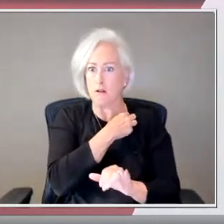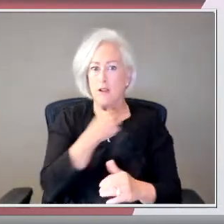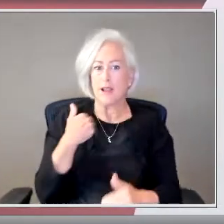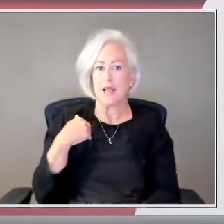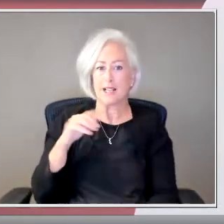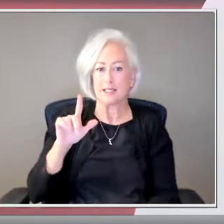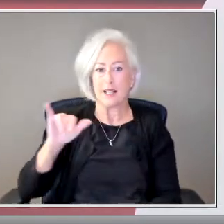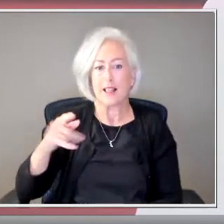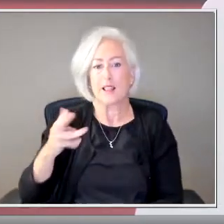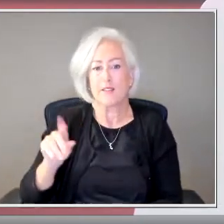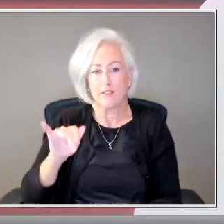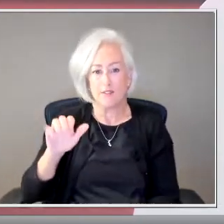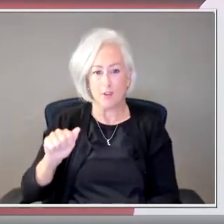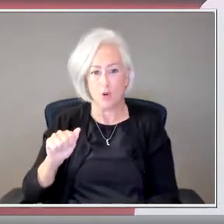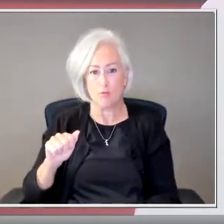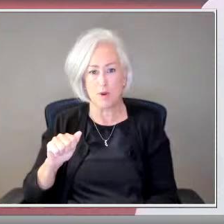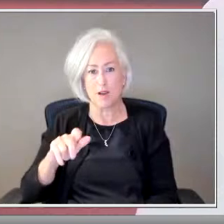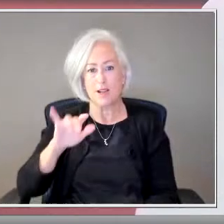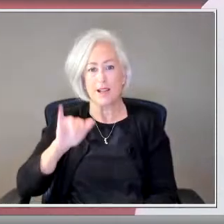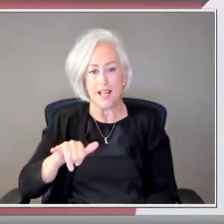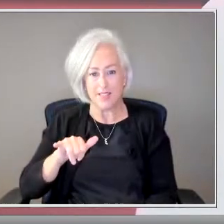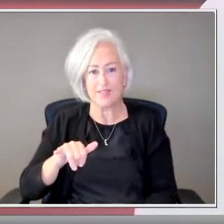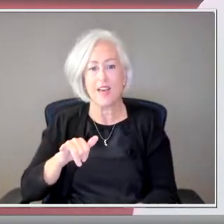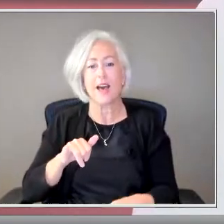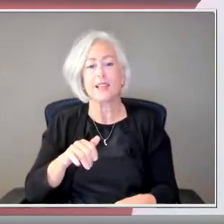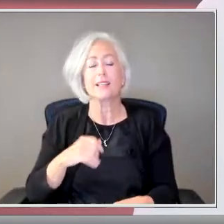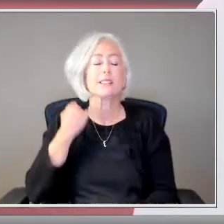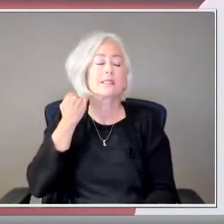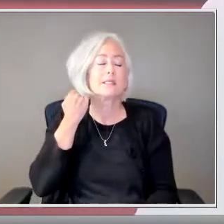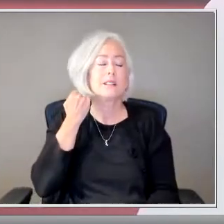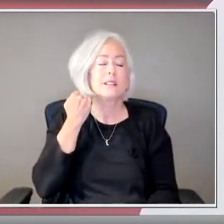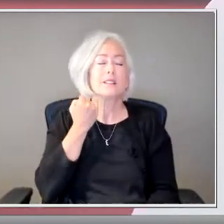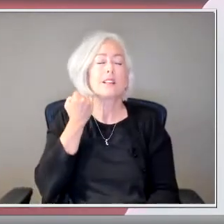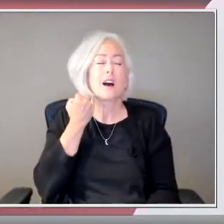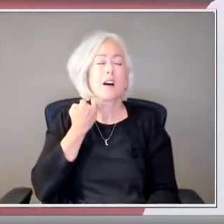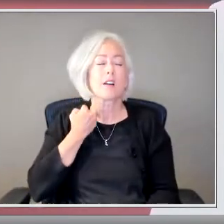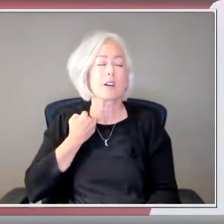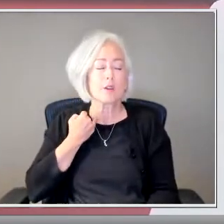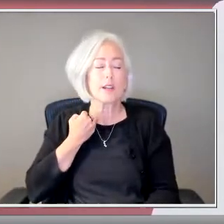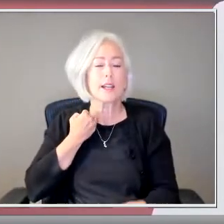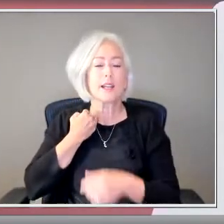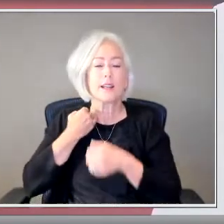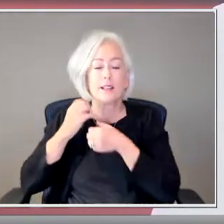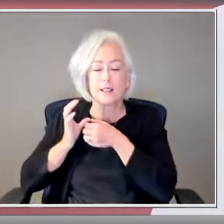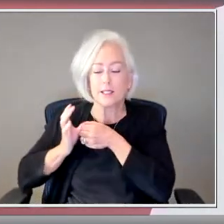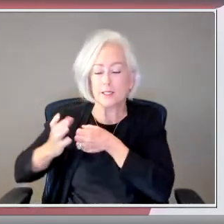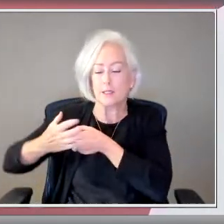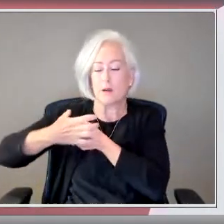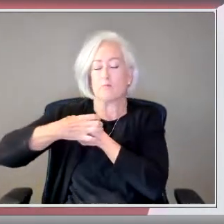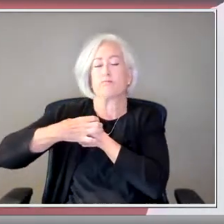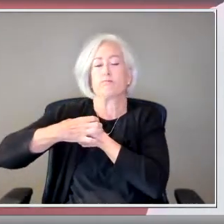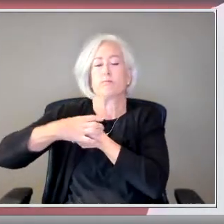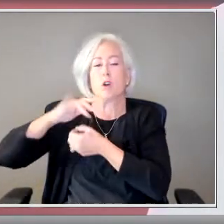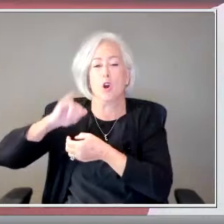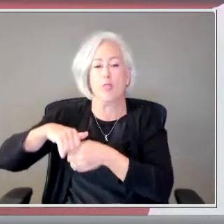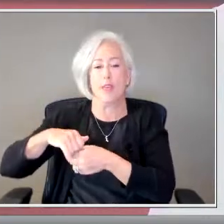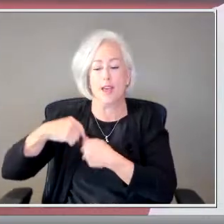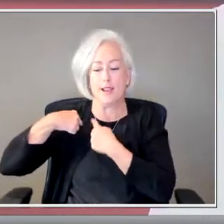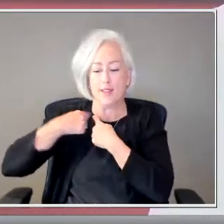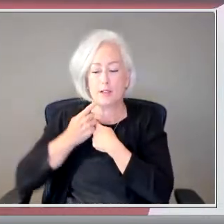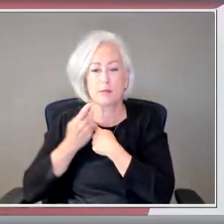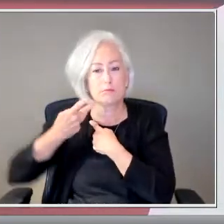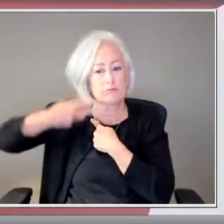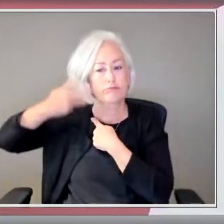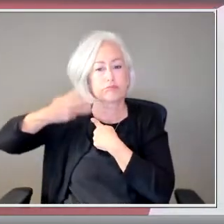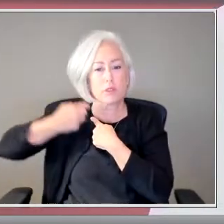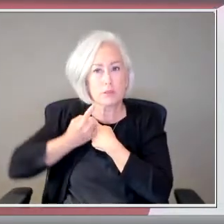is encircling her carotid, the artery going to her brain. And she got an echo, she got 2 tests, her EF was low, 40%. I